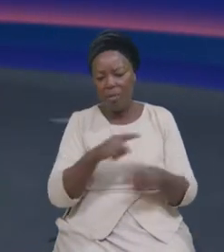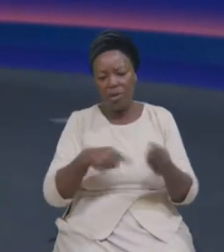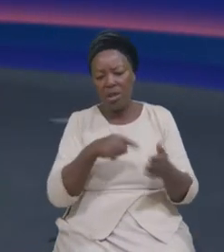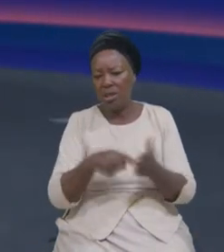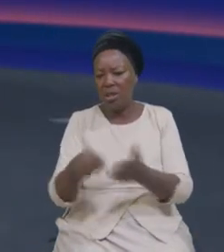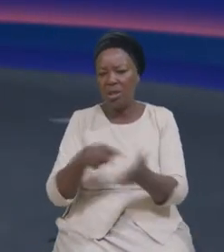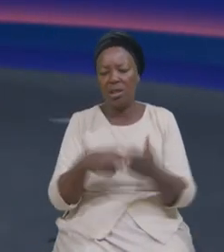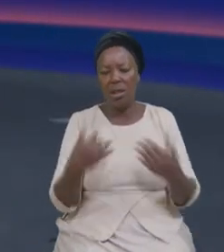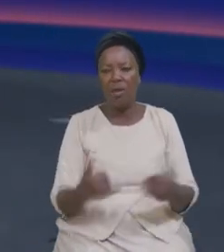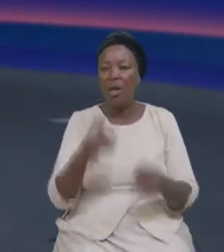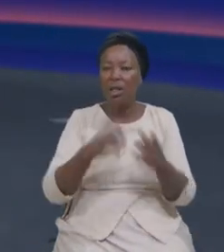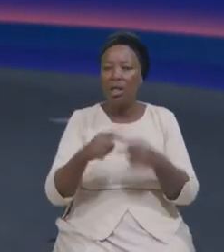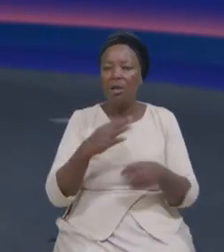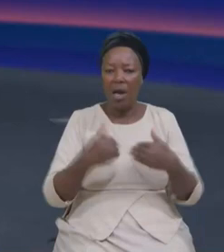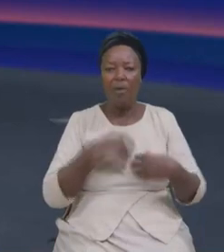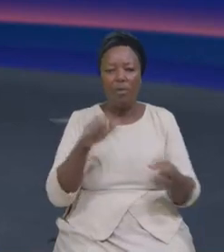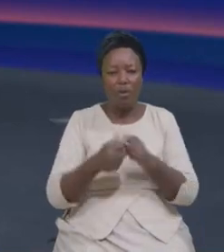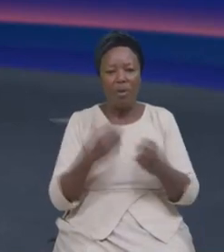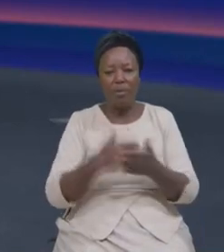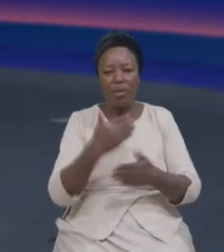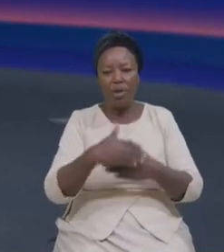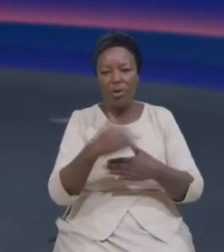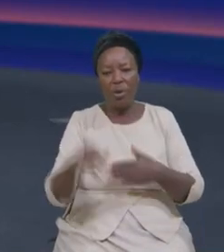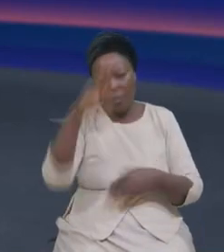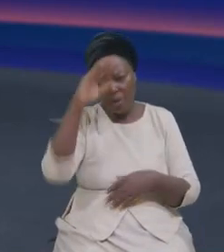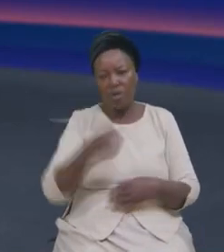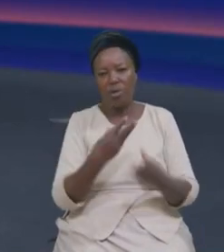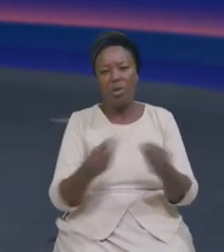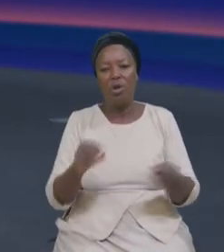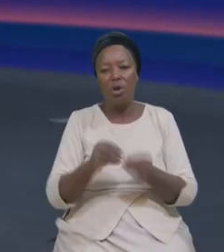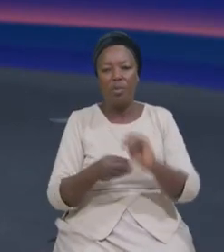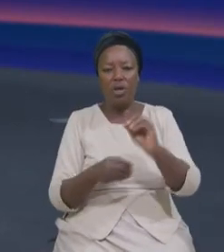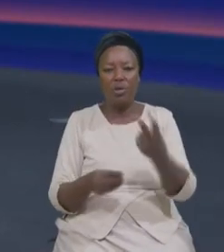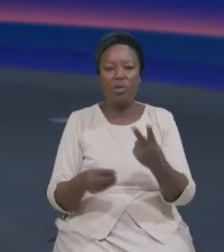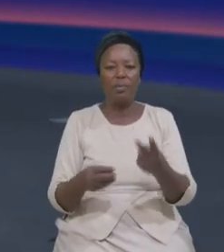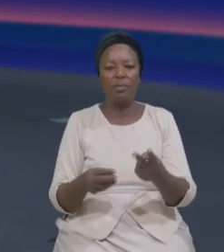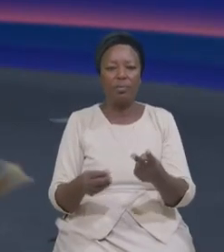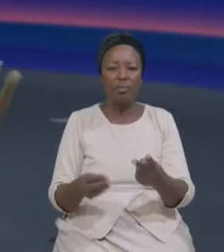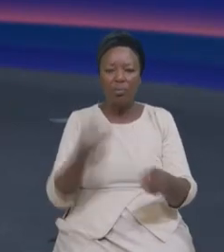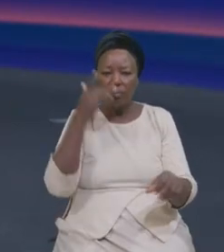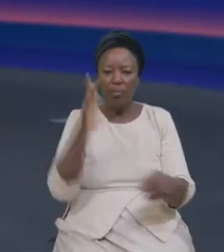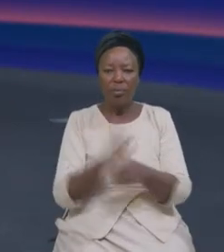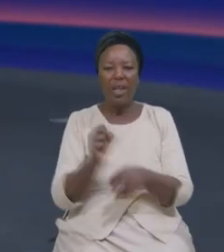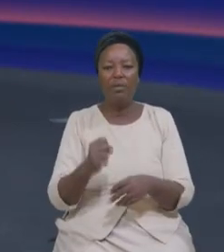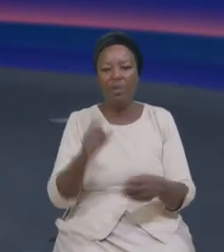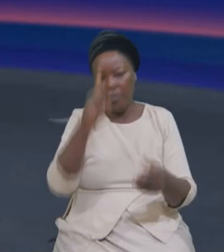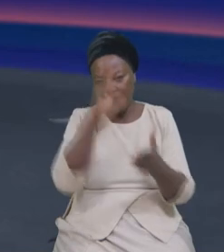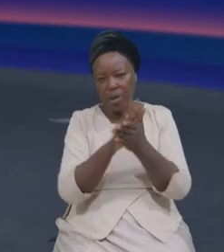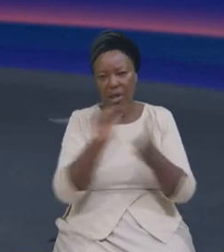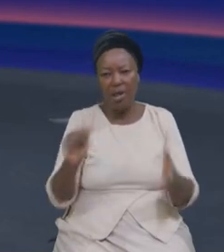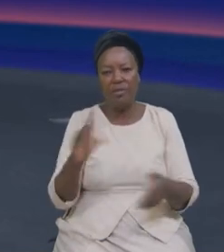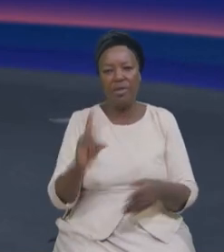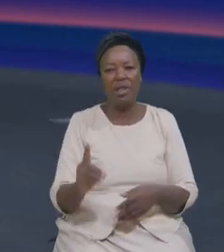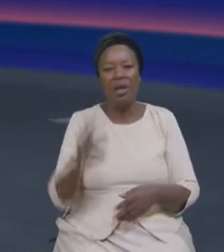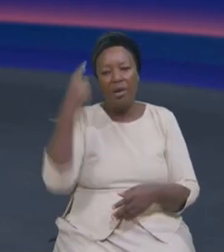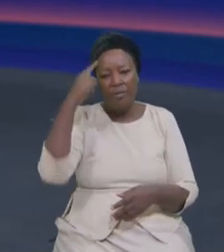problems beyond man's solution. Number two, promises believed for manifold solutions.